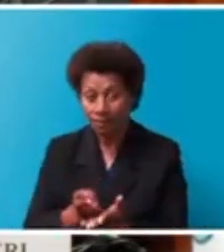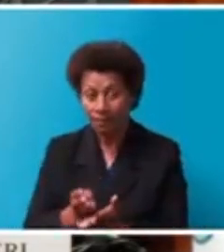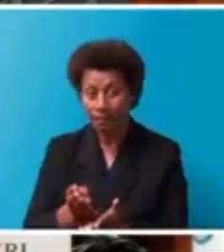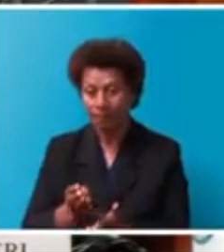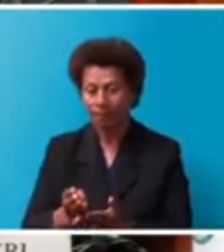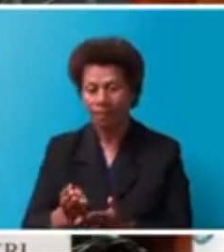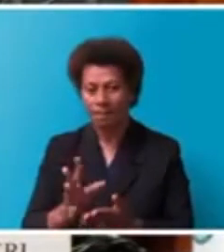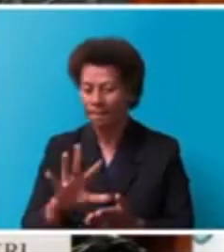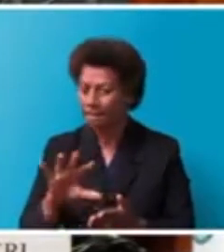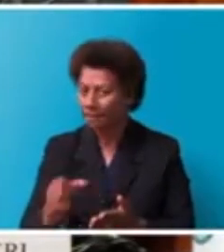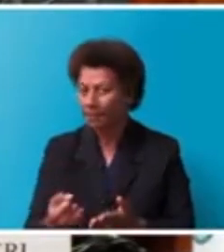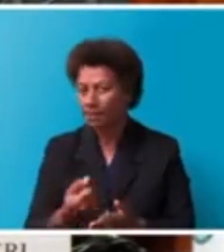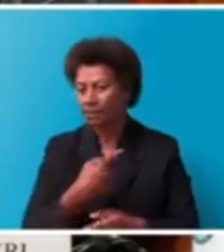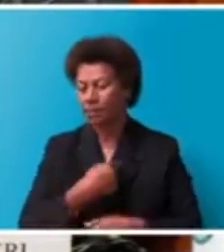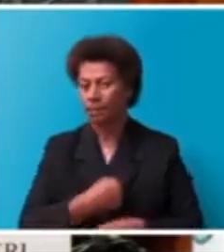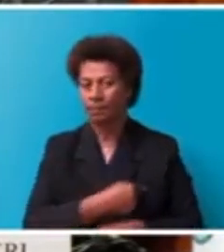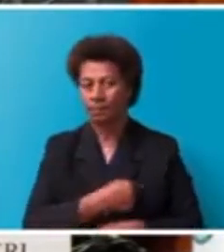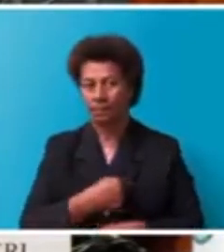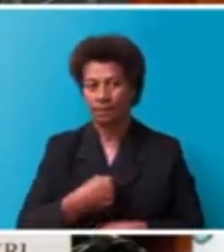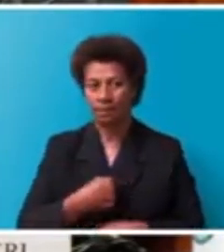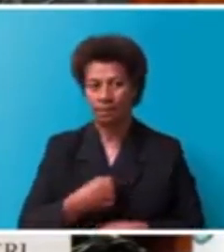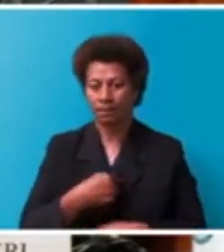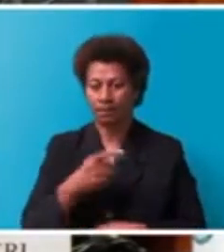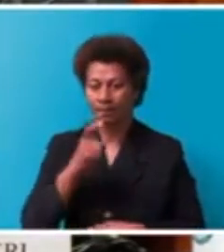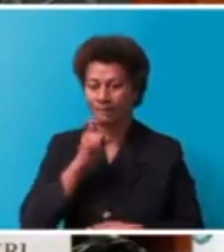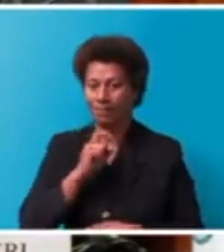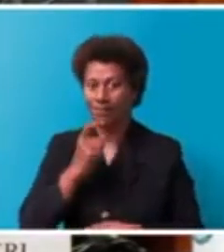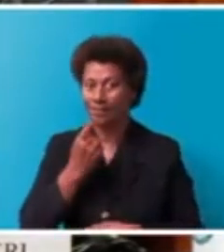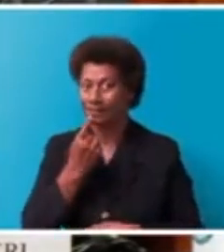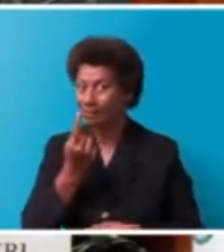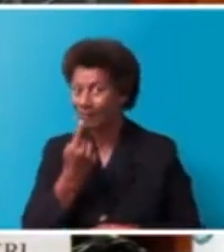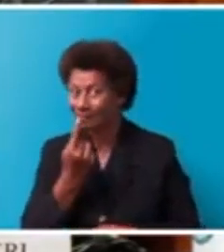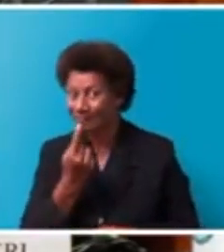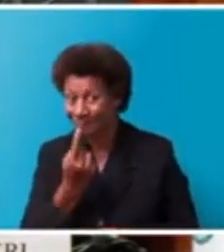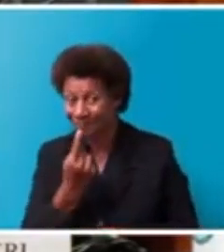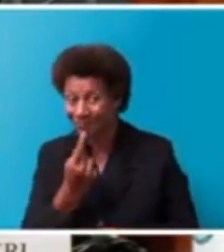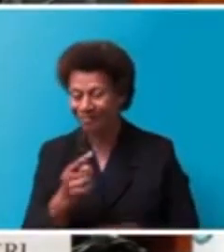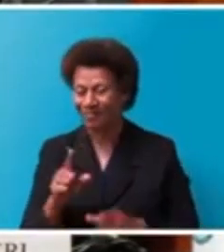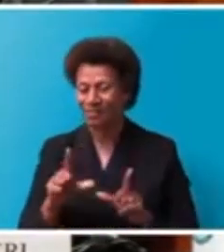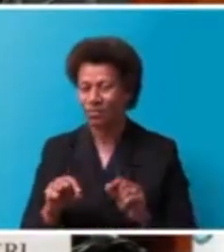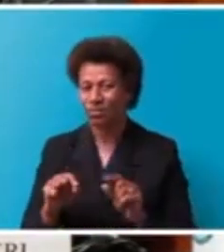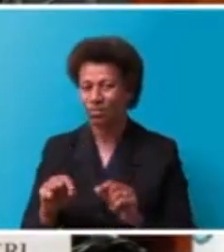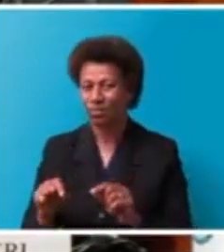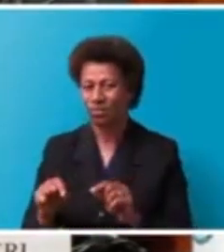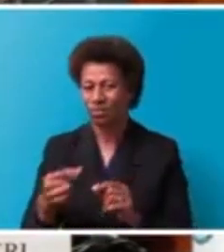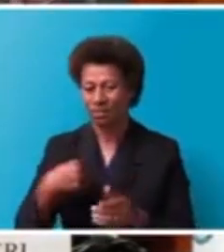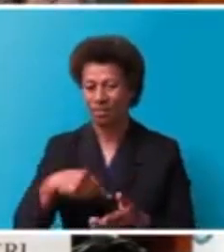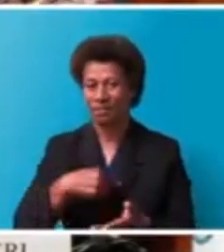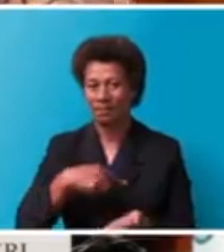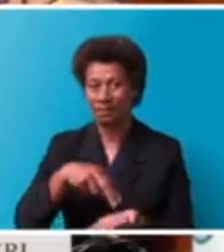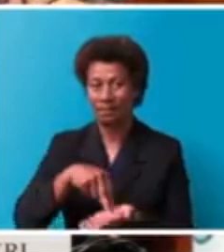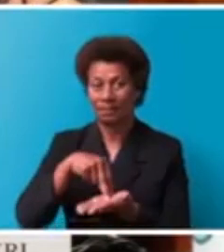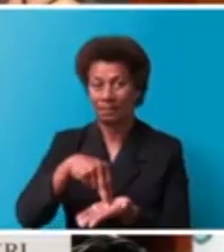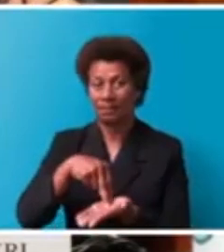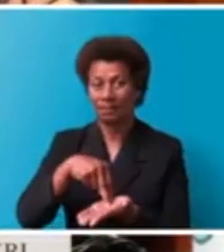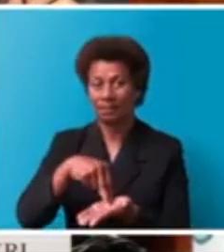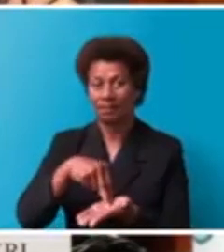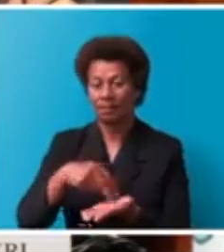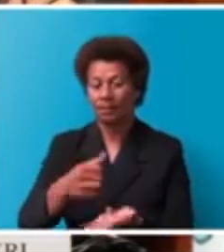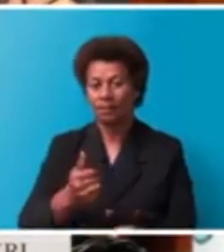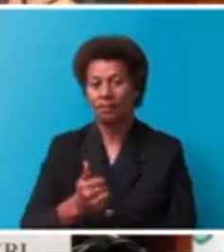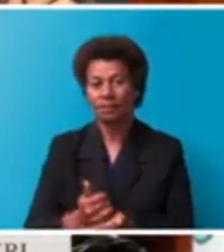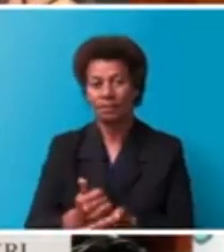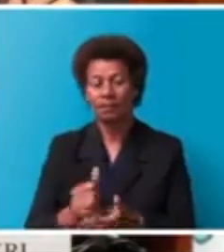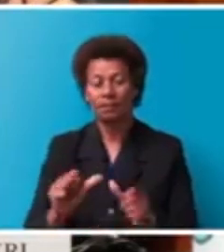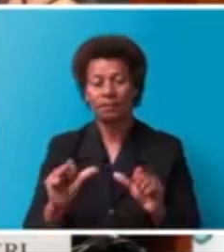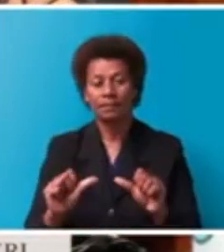grounded and remain committed to the promises that we have made. I will stand in support of His Excellency's